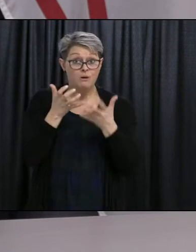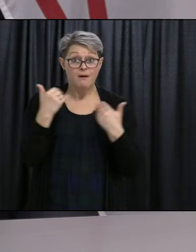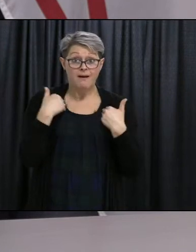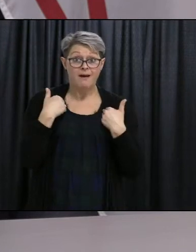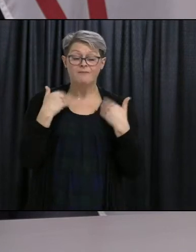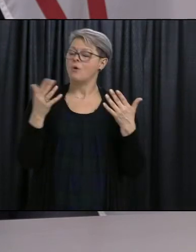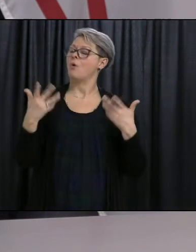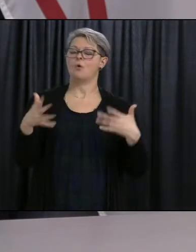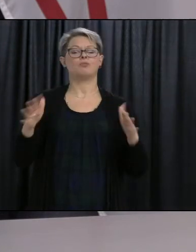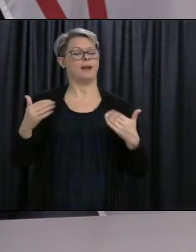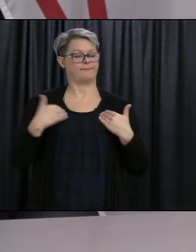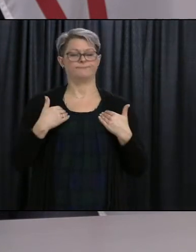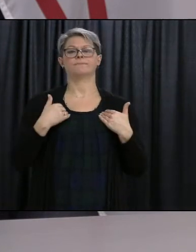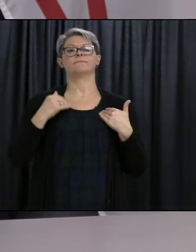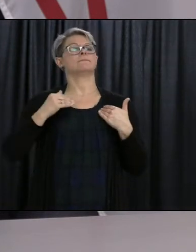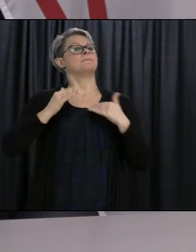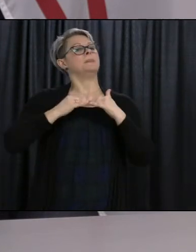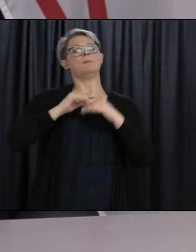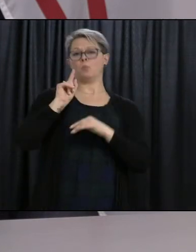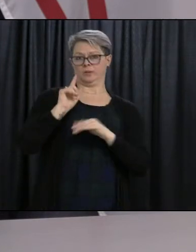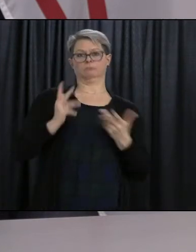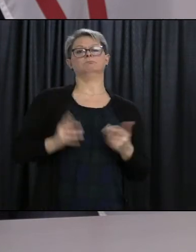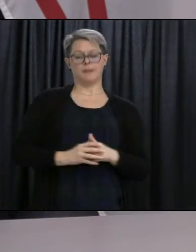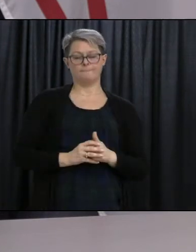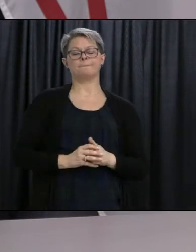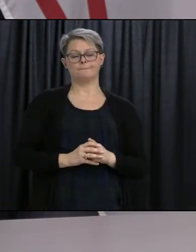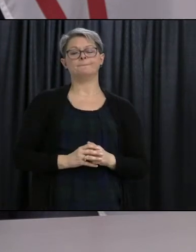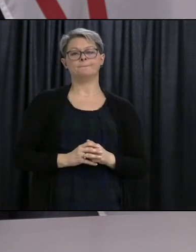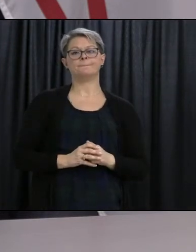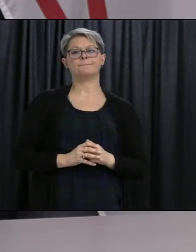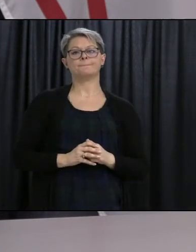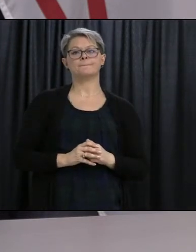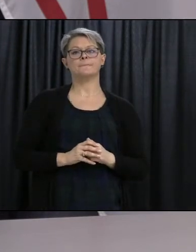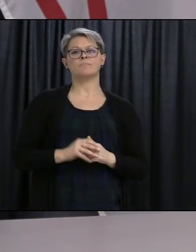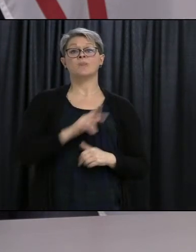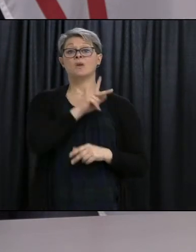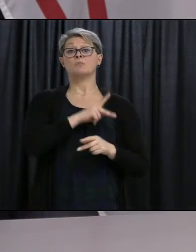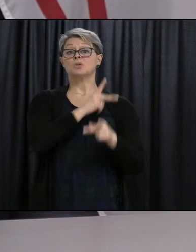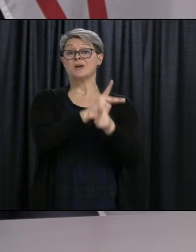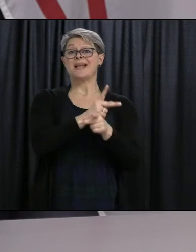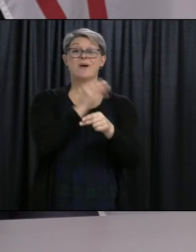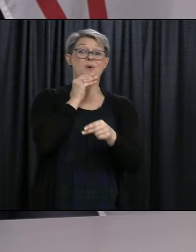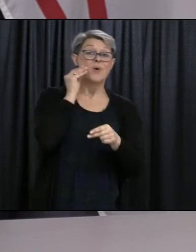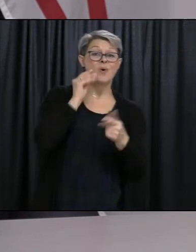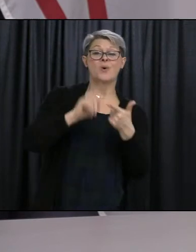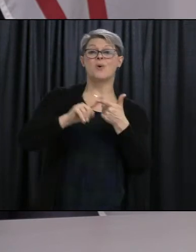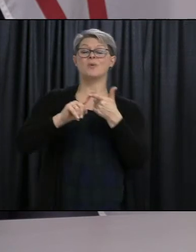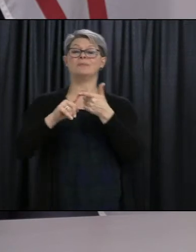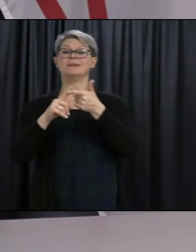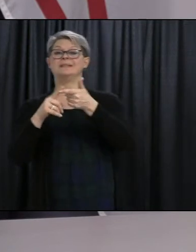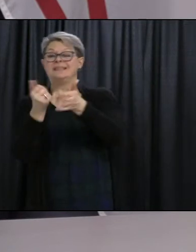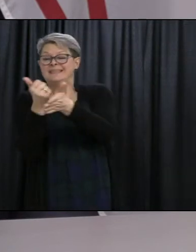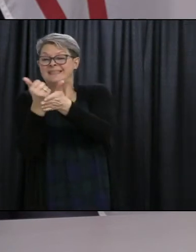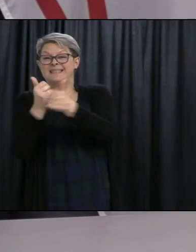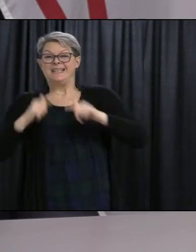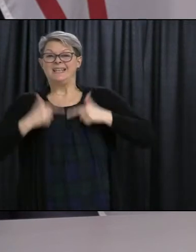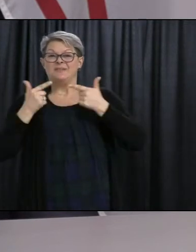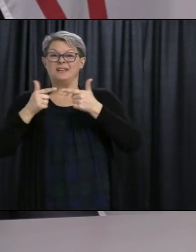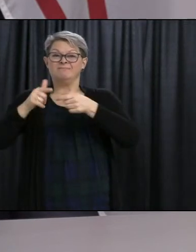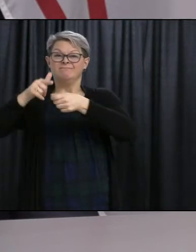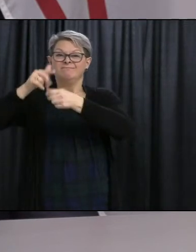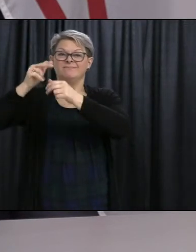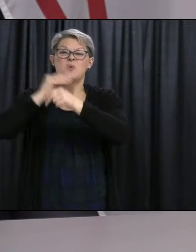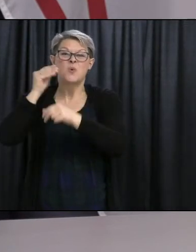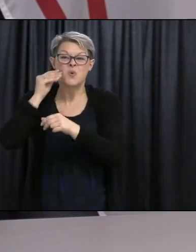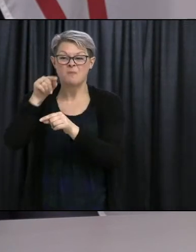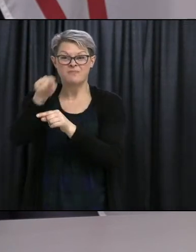them has been vaccinated. Personal care homes and assisted living facilities are now our focus to make sure we get out and